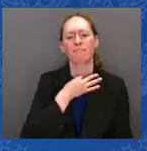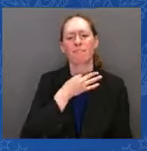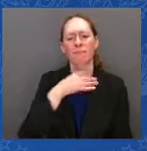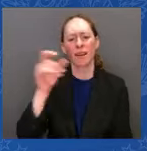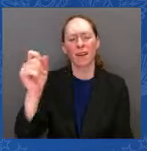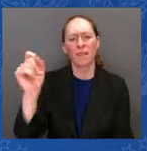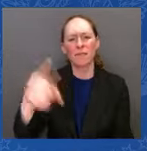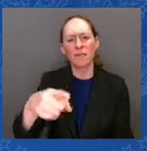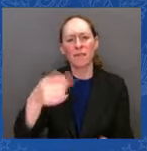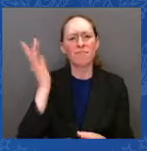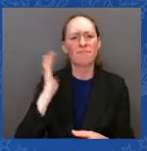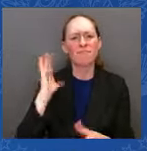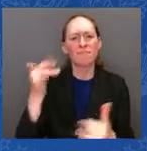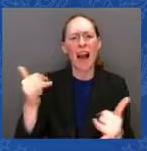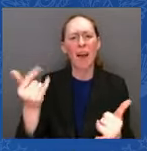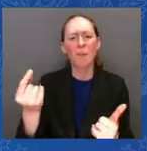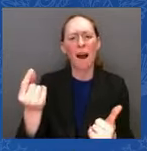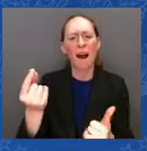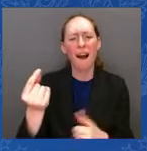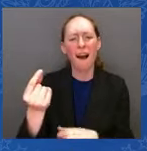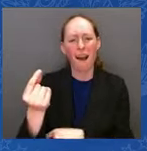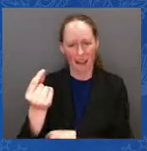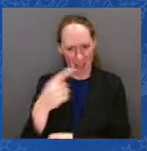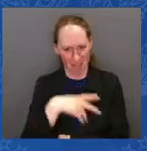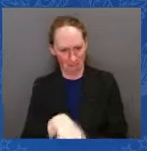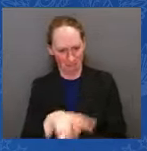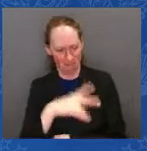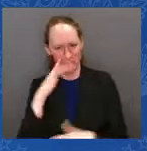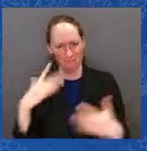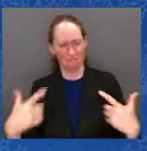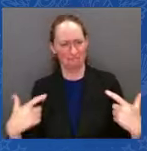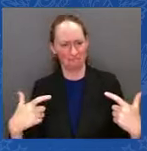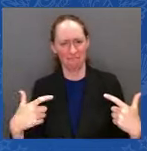Looks like he spends a lot of time in the gym. Please sit down, sit down, sit down.